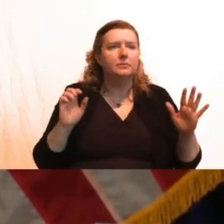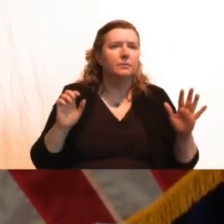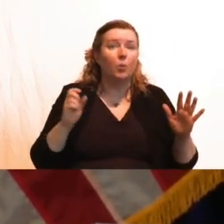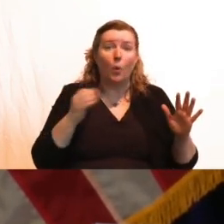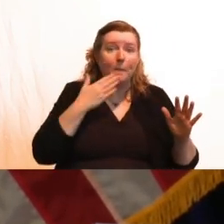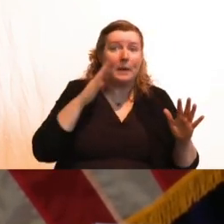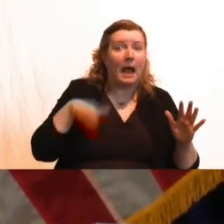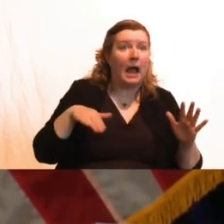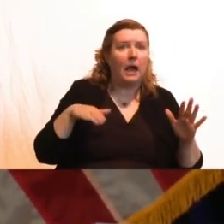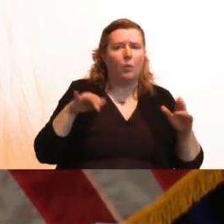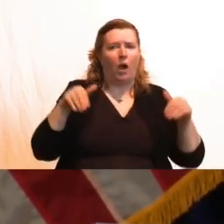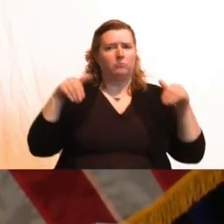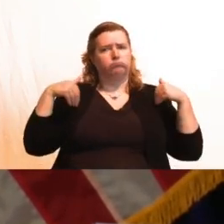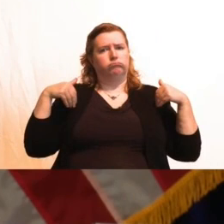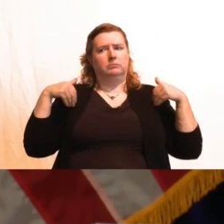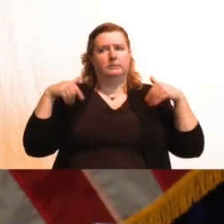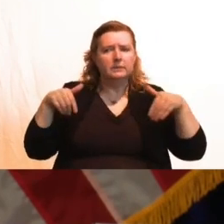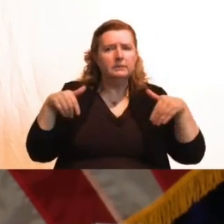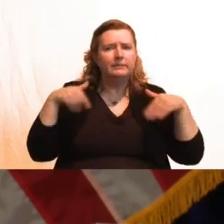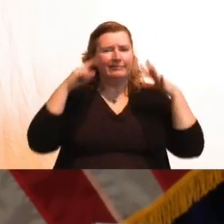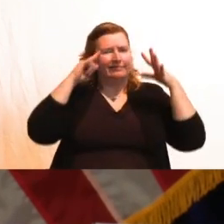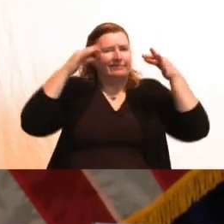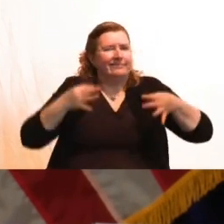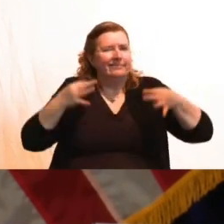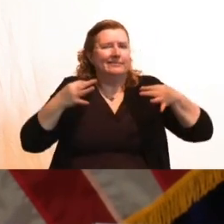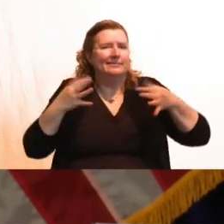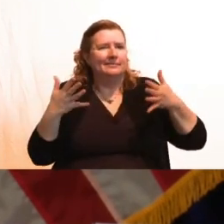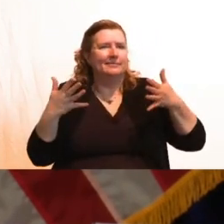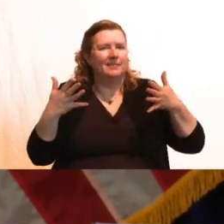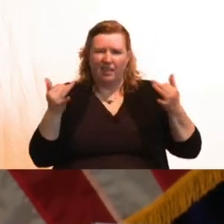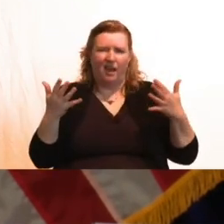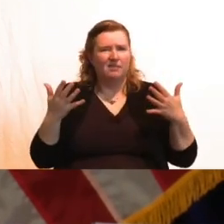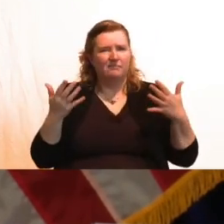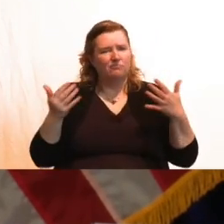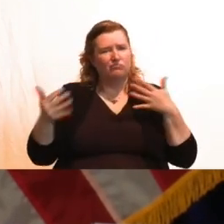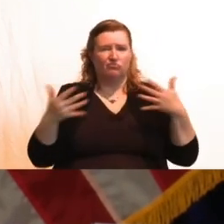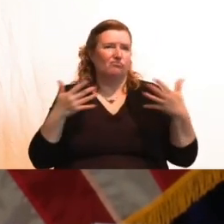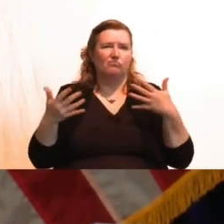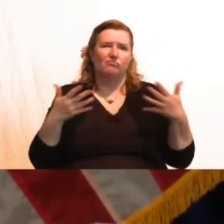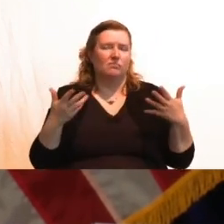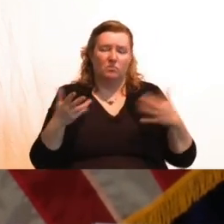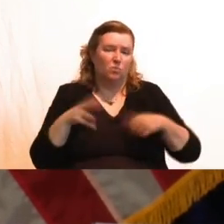So there are a lot of things out there that are endemic. You know, Lyme disease is endemic in New Jersey.